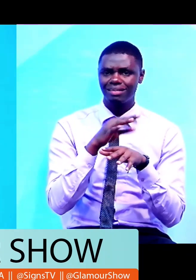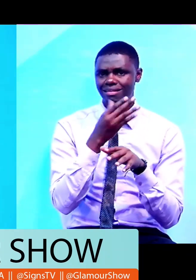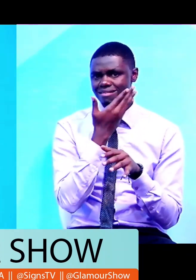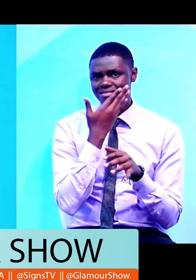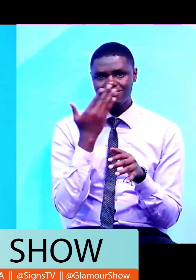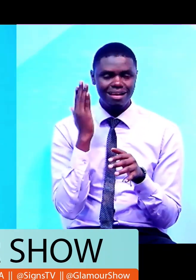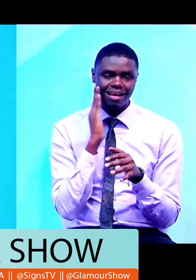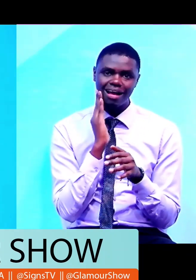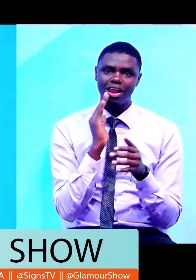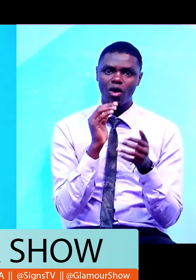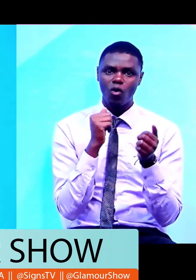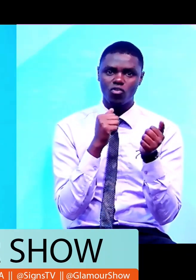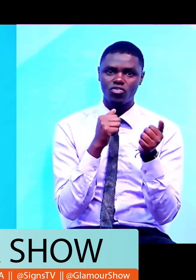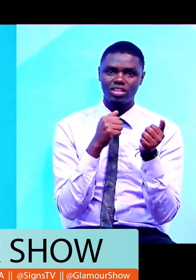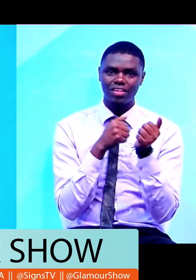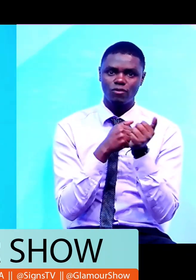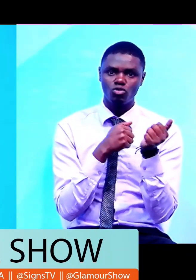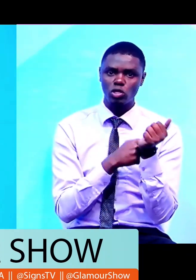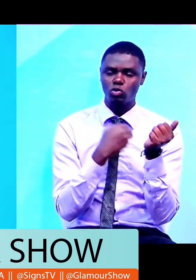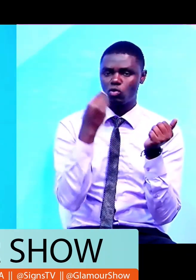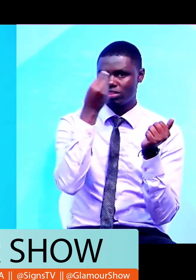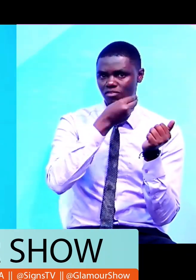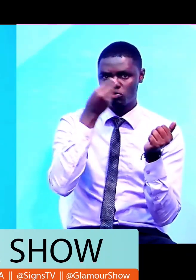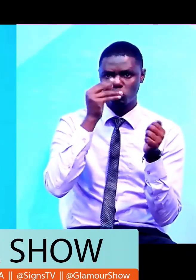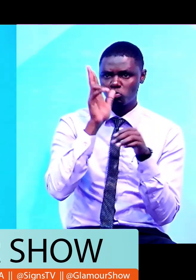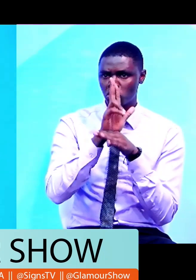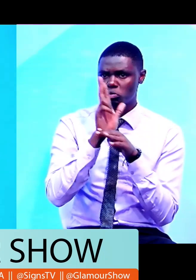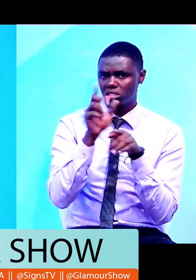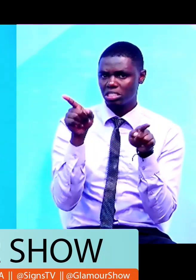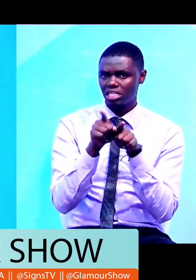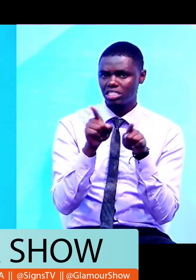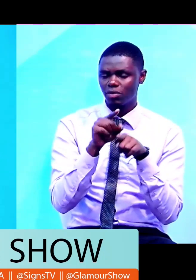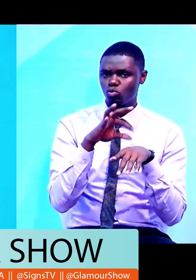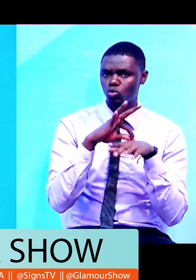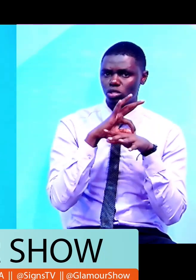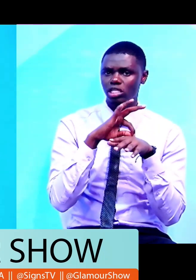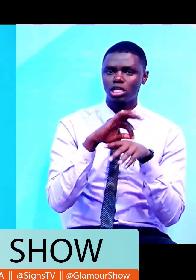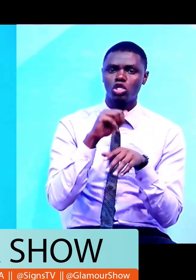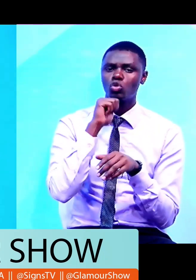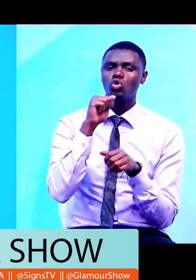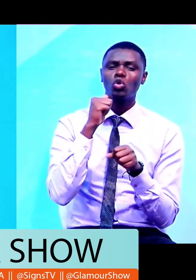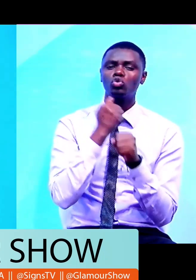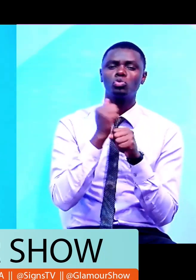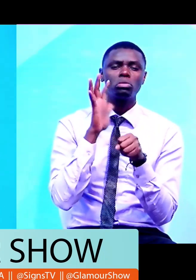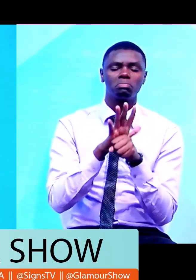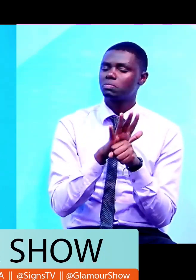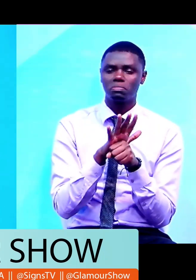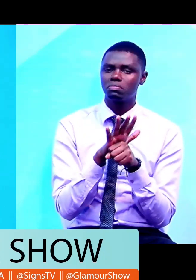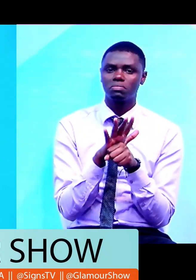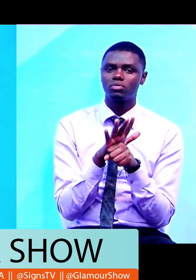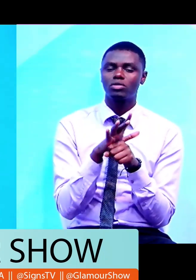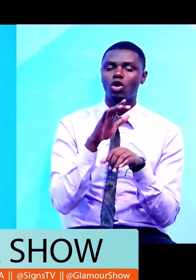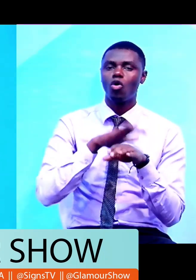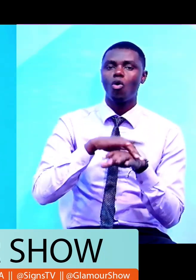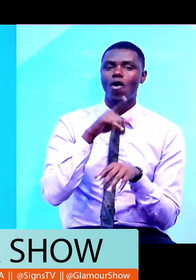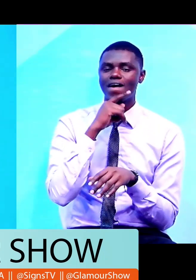that foundation you're using is the same as the skin, and you don't do too much on a male